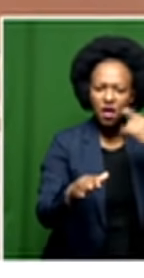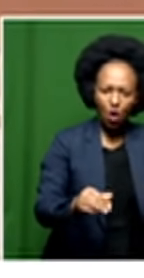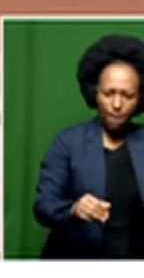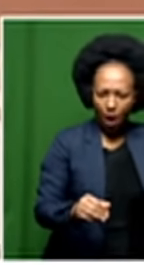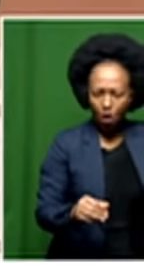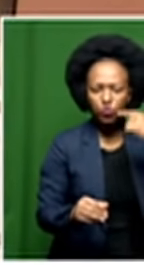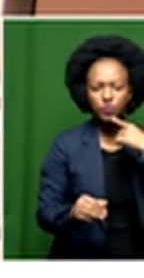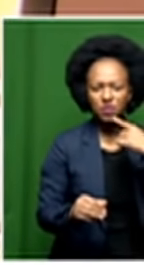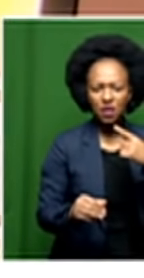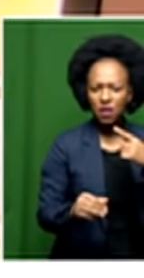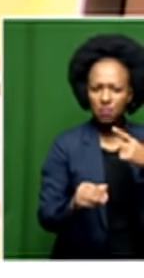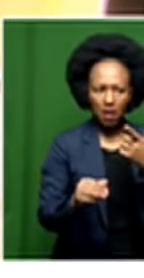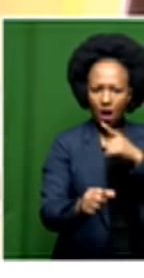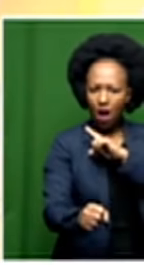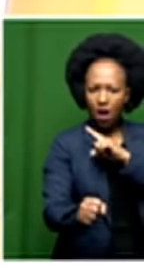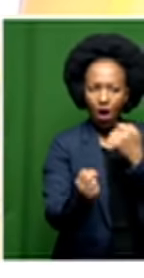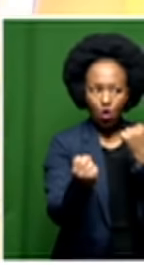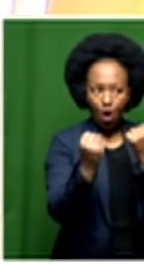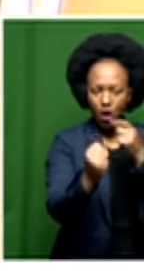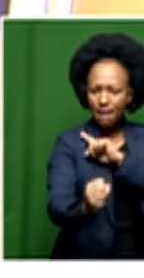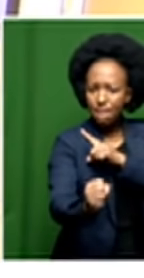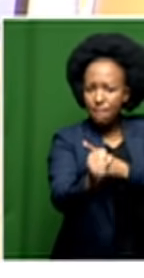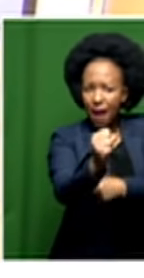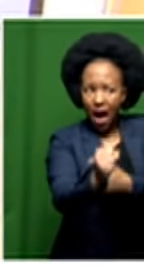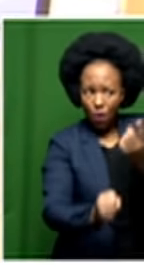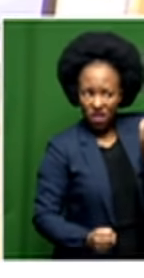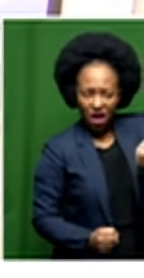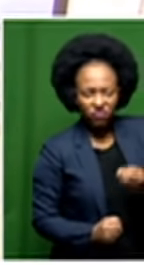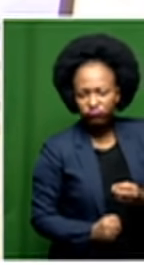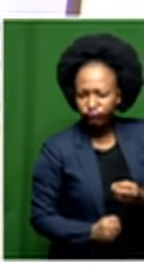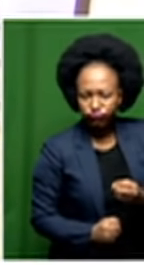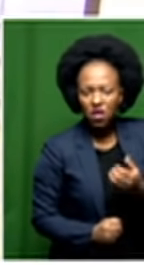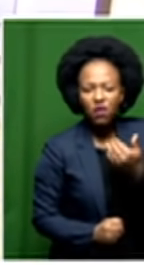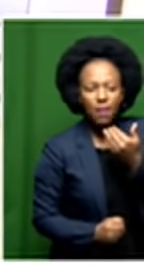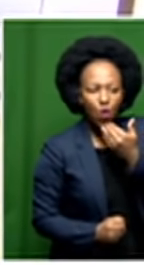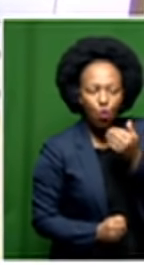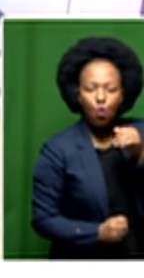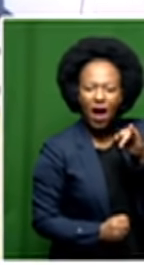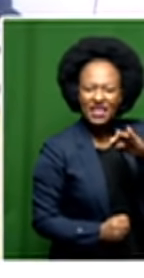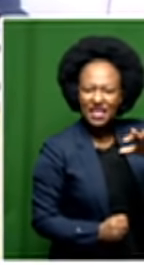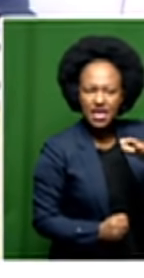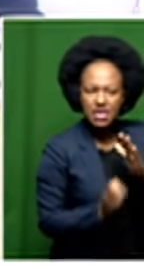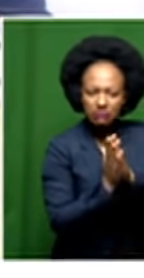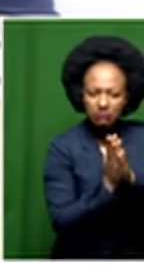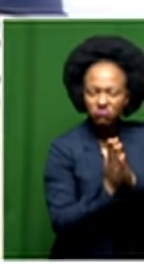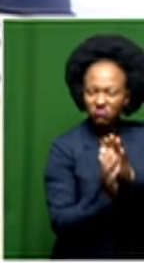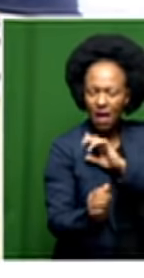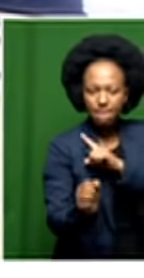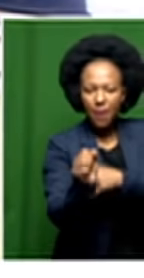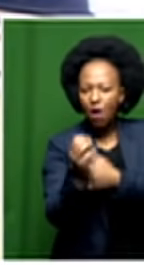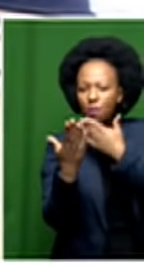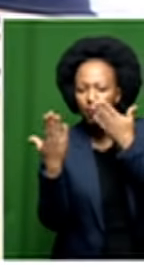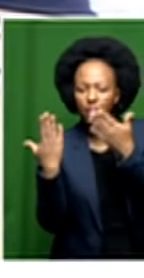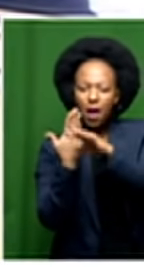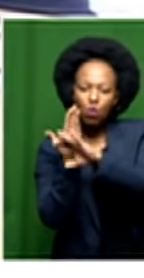this court does not have the powers to grant the relief sought by the IEC and those who are